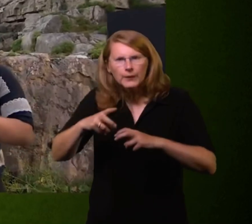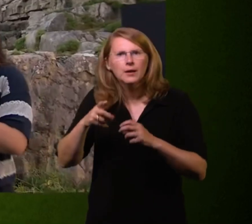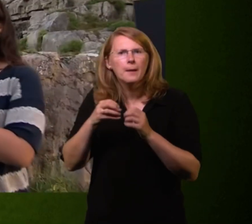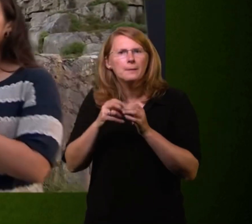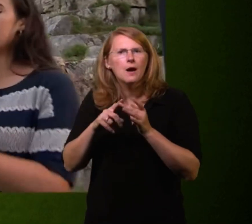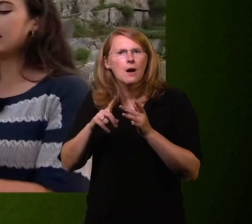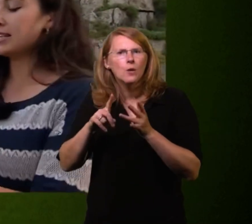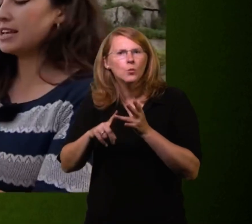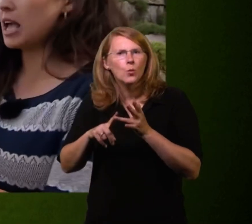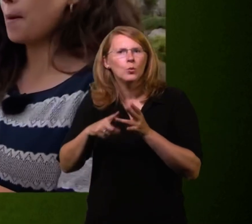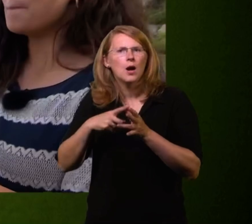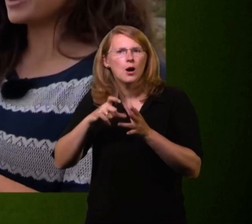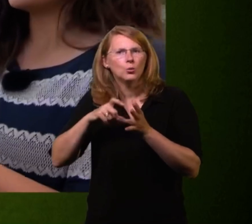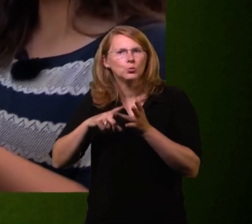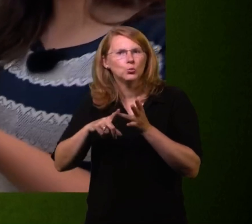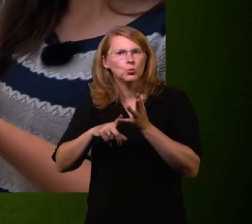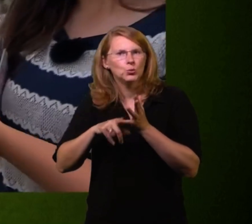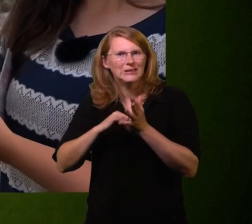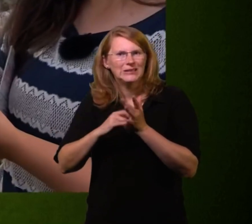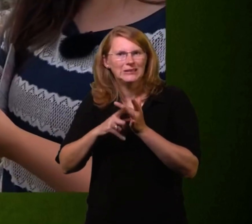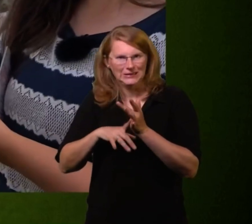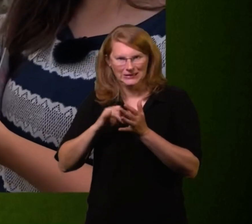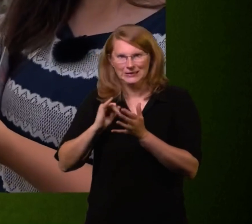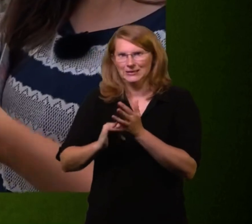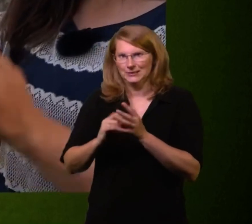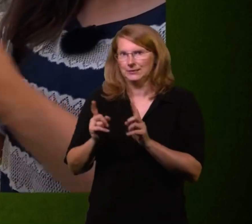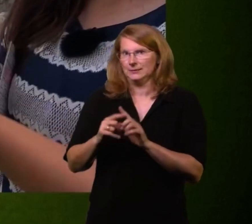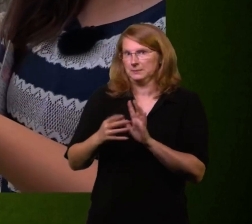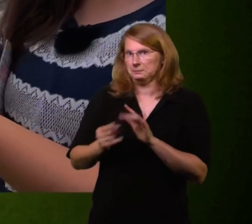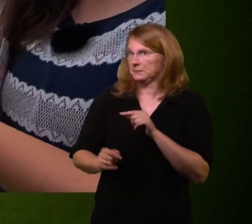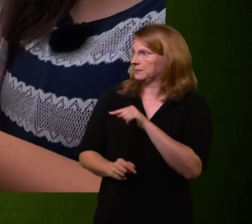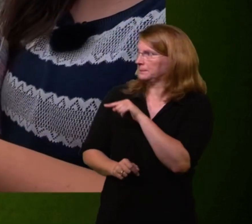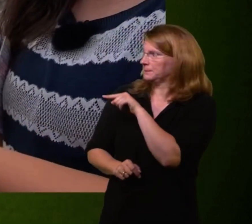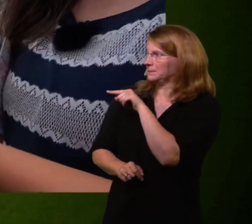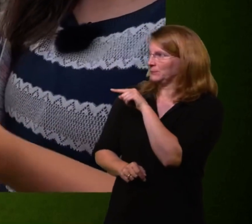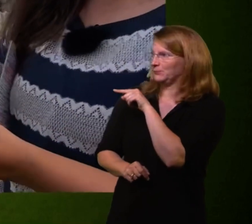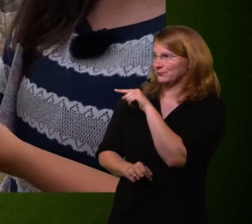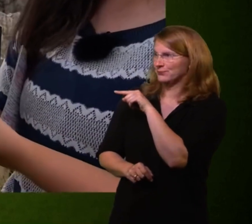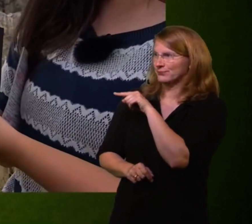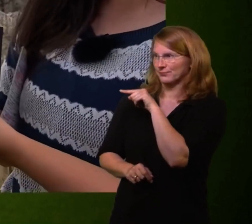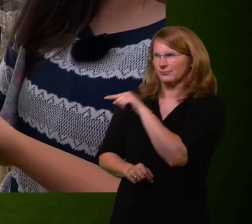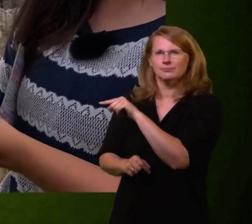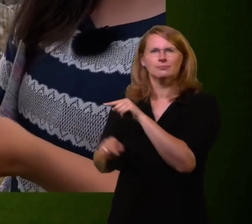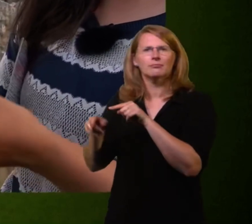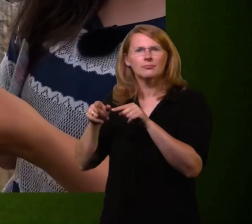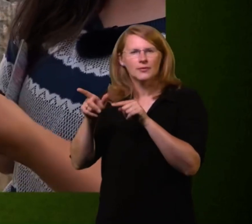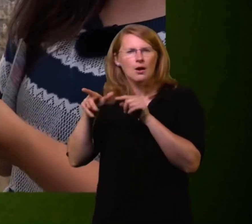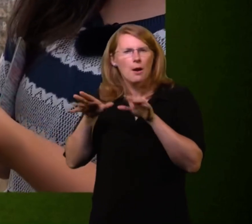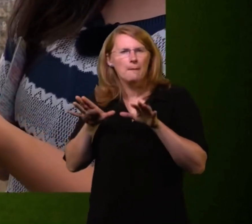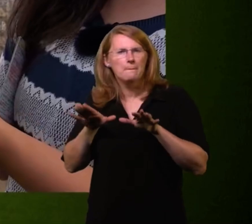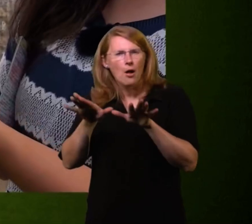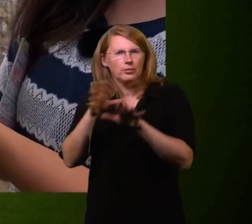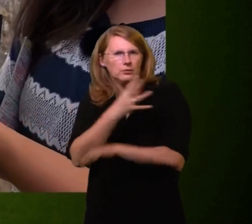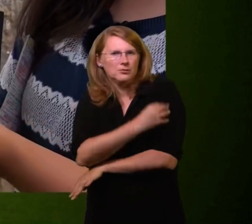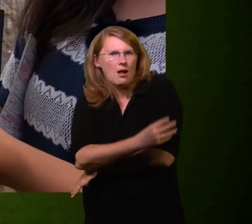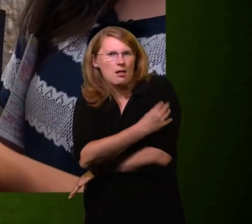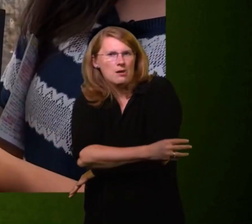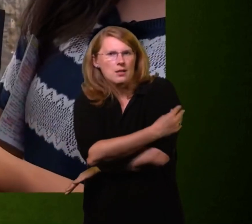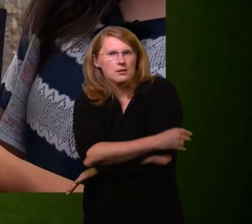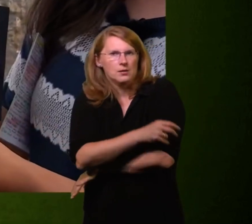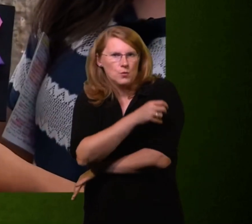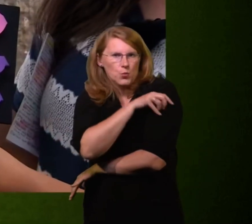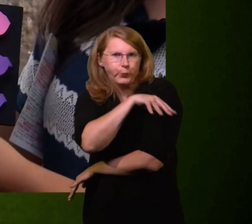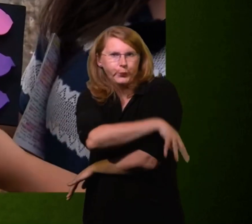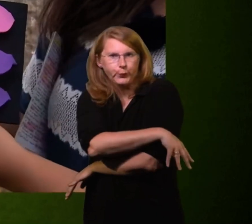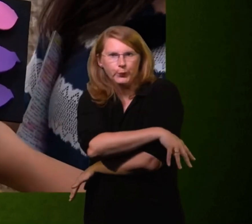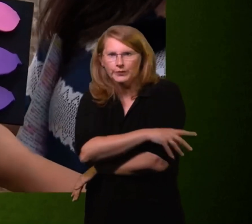So let me have a look. This is a magnified moth wing with all of the different scales here. And the first thing you'll notice is the scales are all different